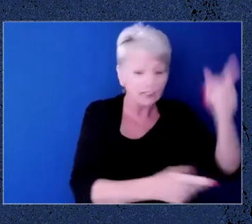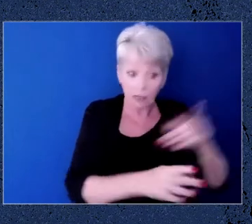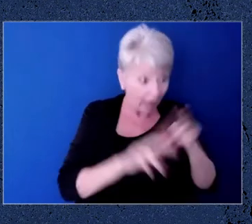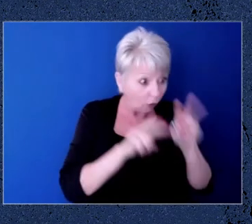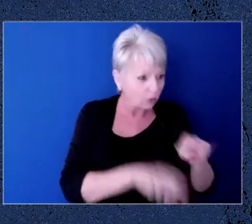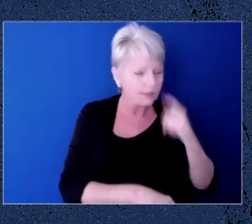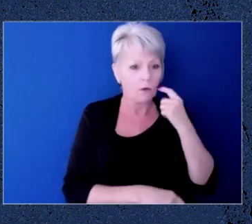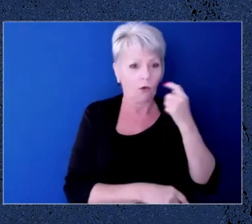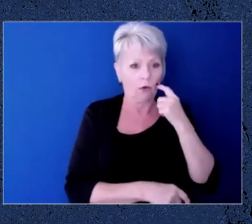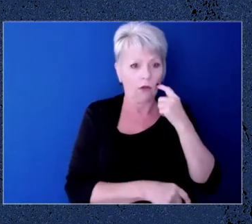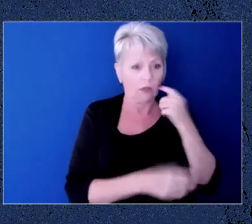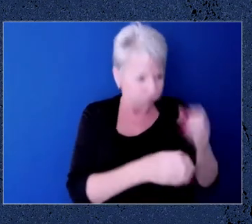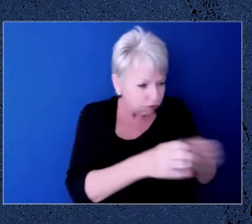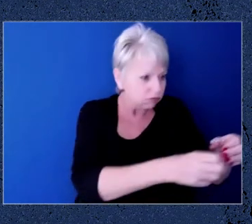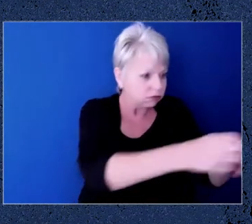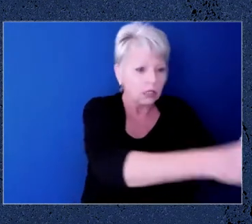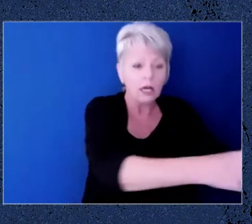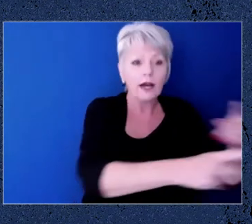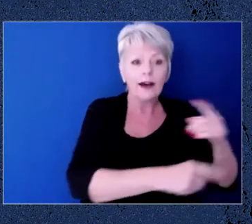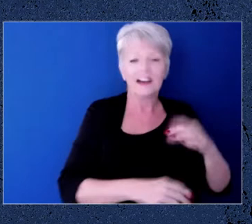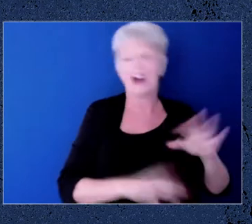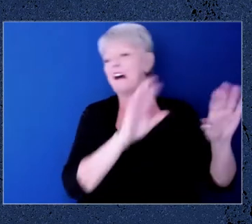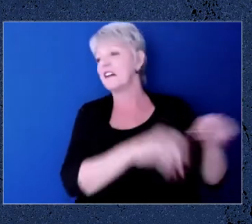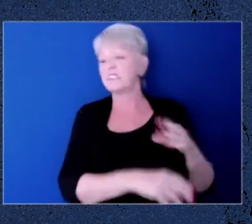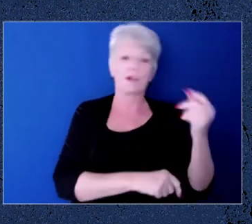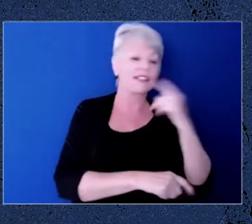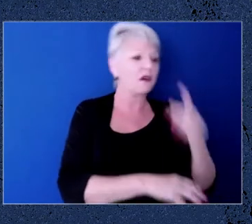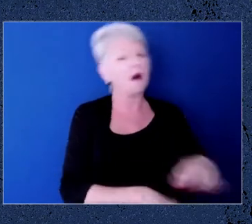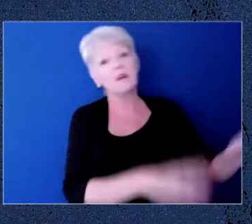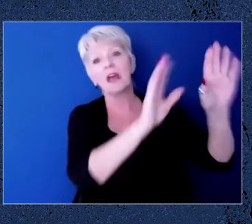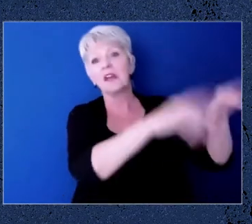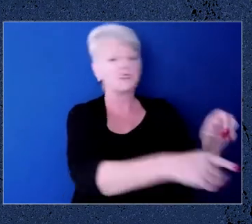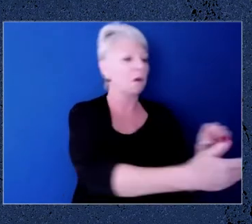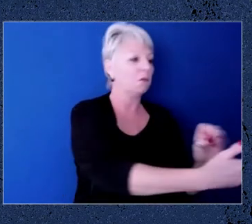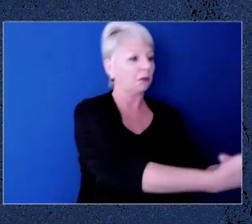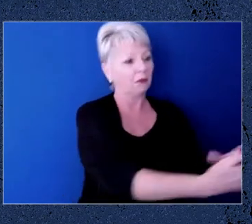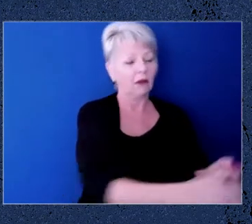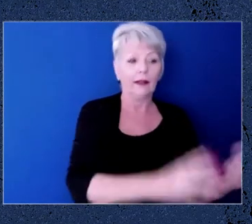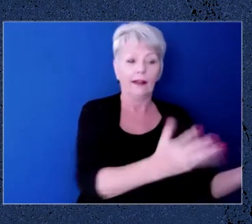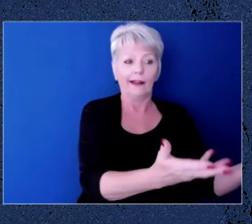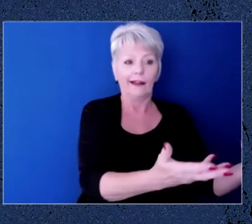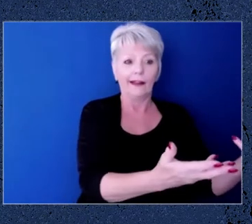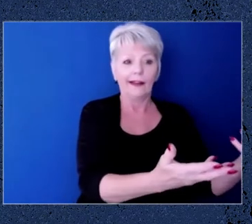looks really simple, right? Those things you just, someone's just, like you said, could have just punched a hole in them, not, but